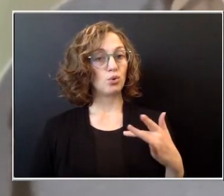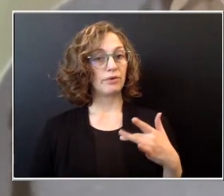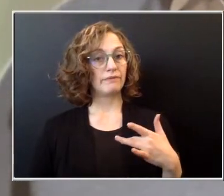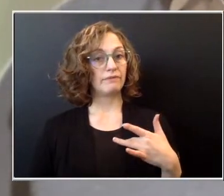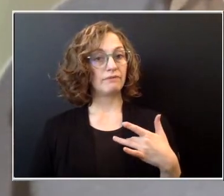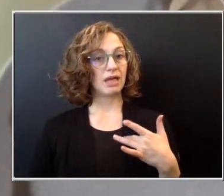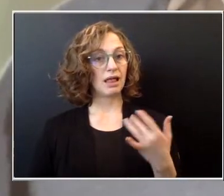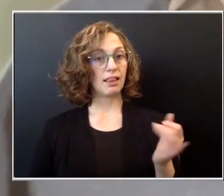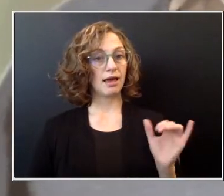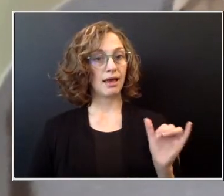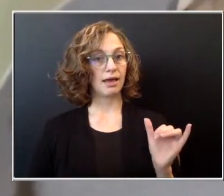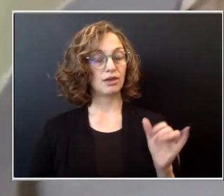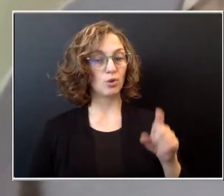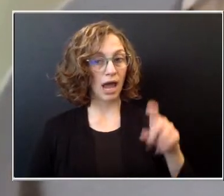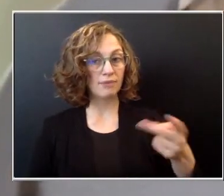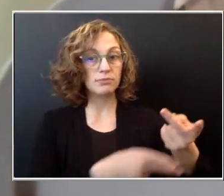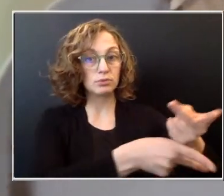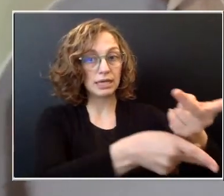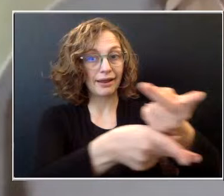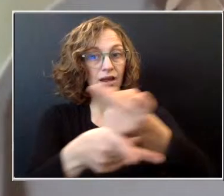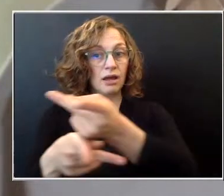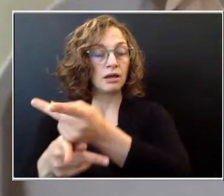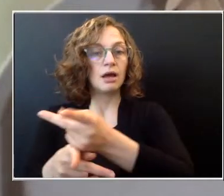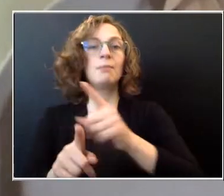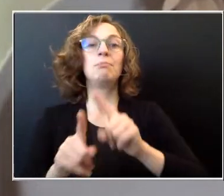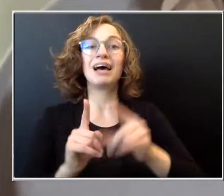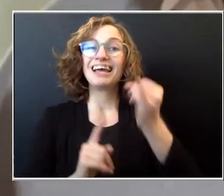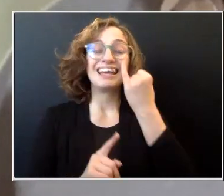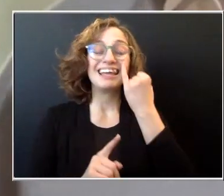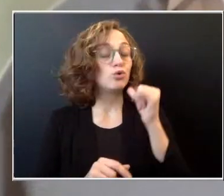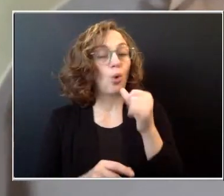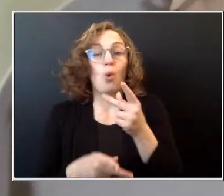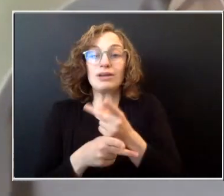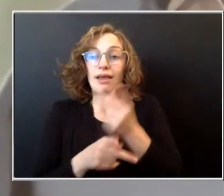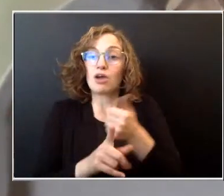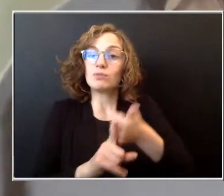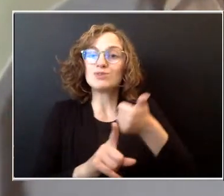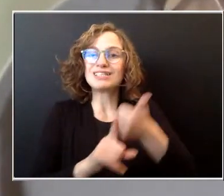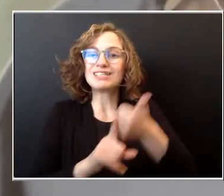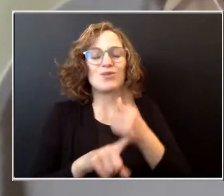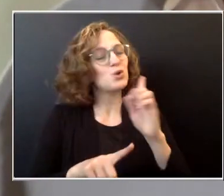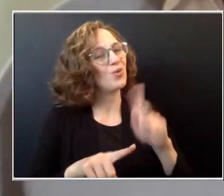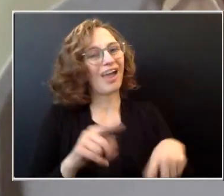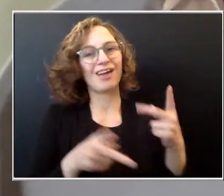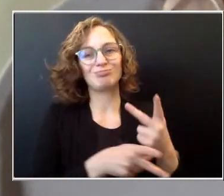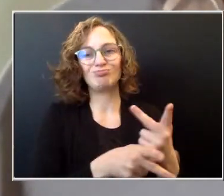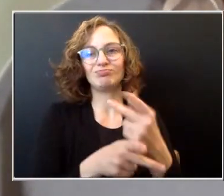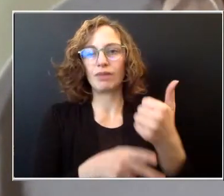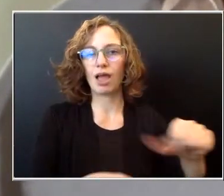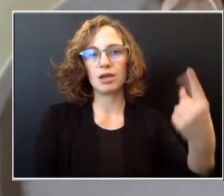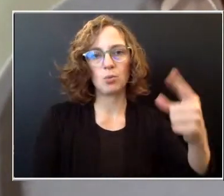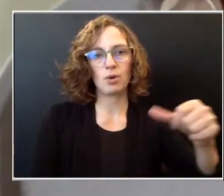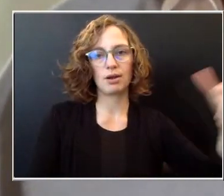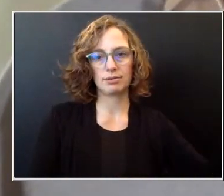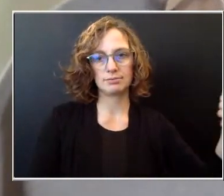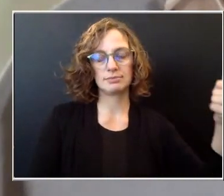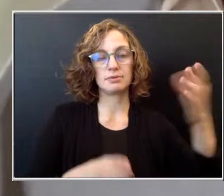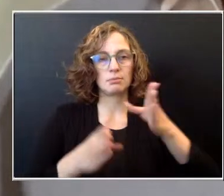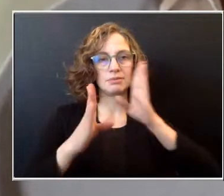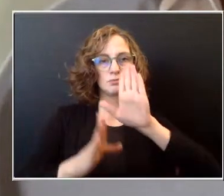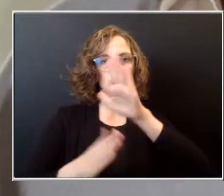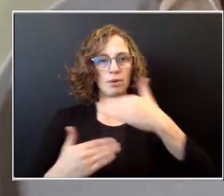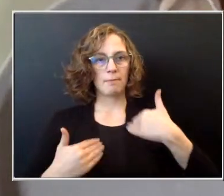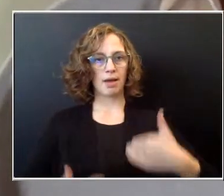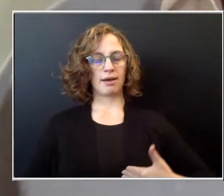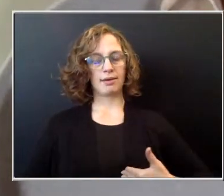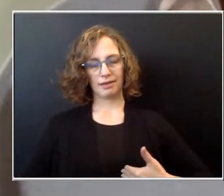take care of you, you won't be there. Just listen to your body and do what's best for you. In the long run, you'll